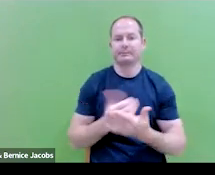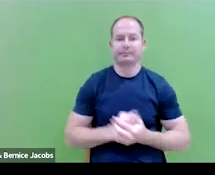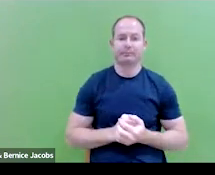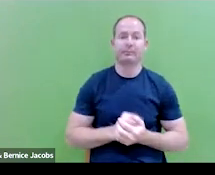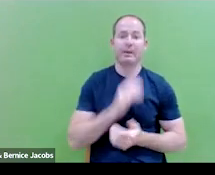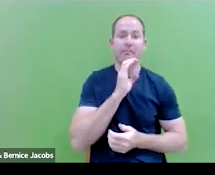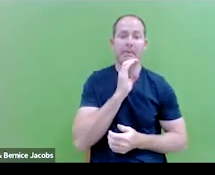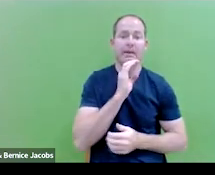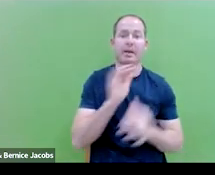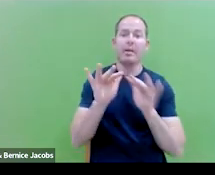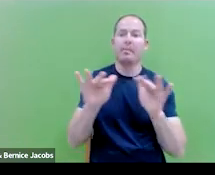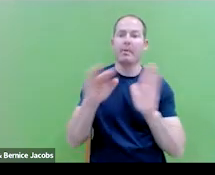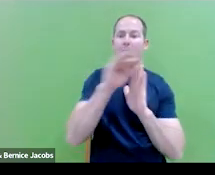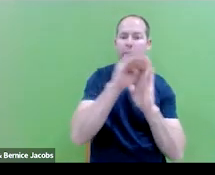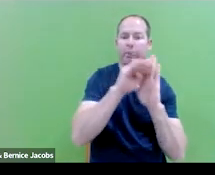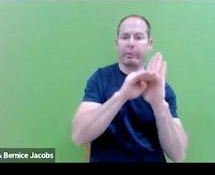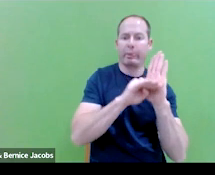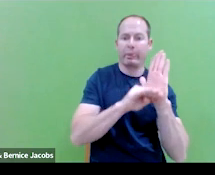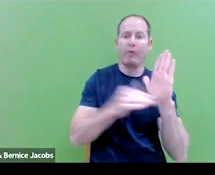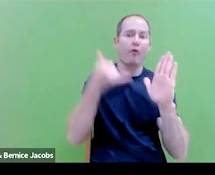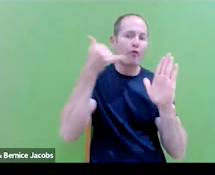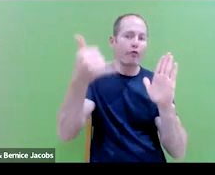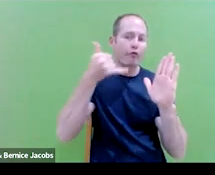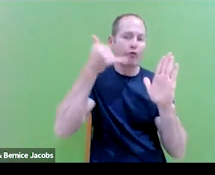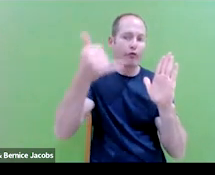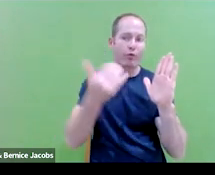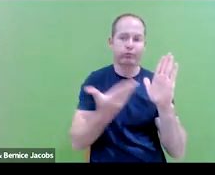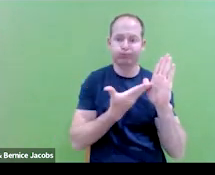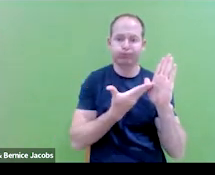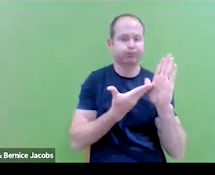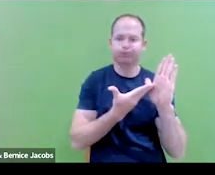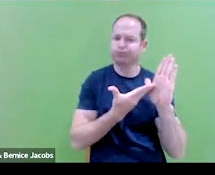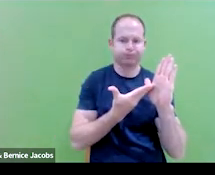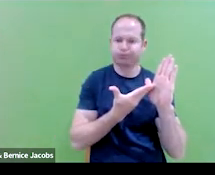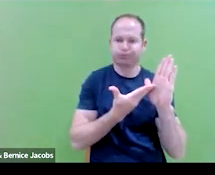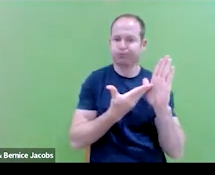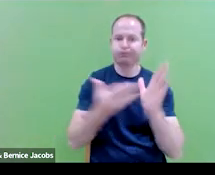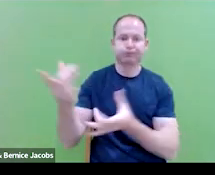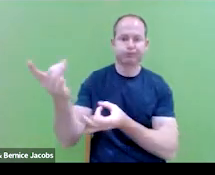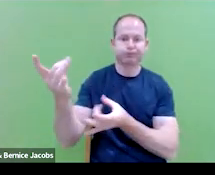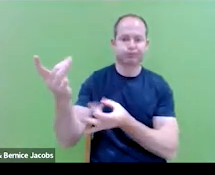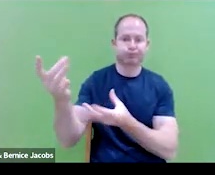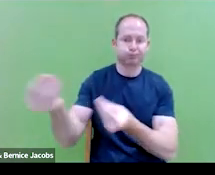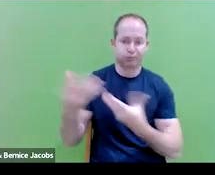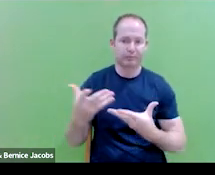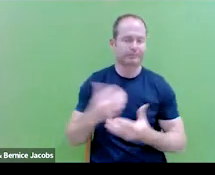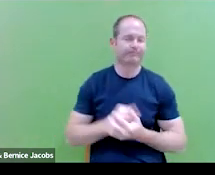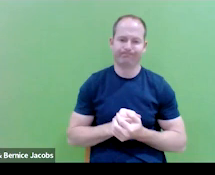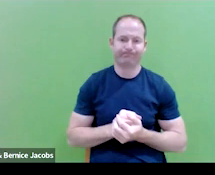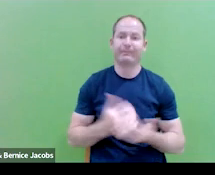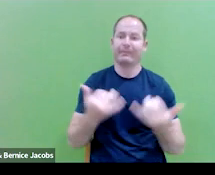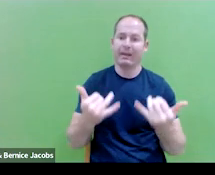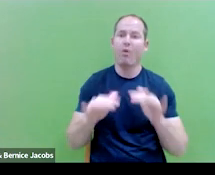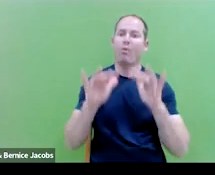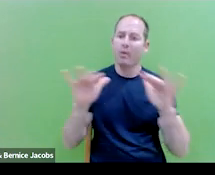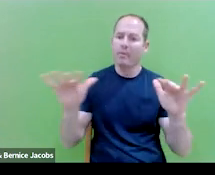of people that one can just contact and freely get access to information on. It's about establishing